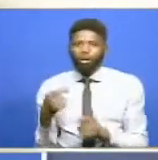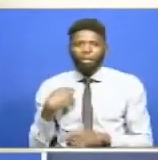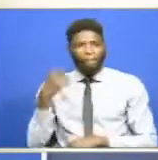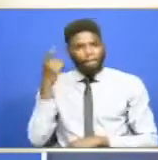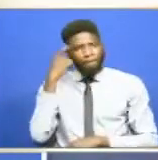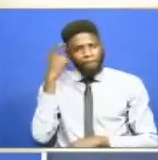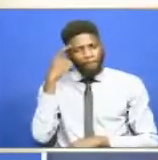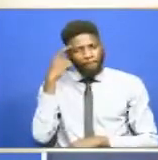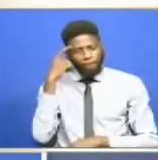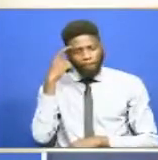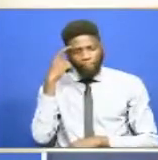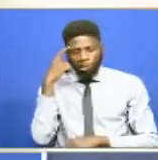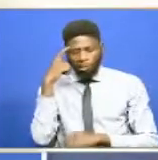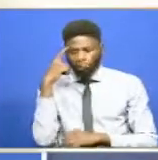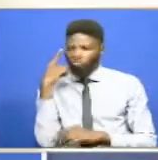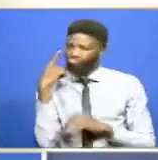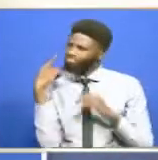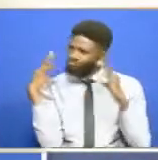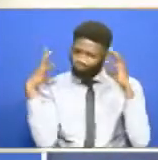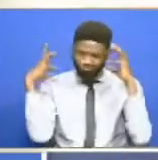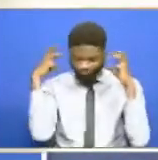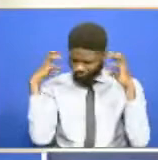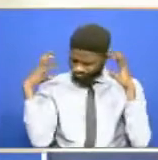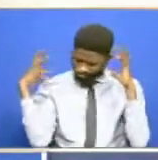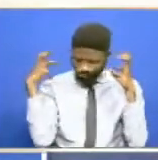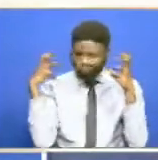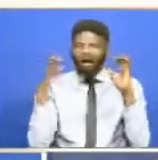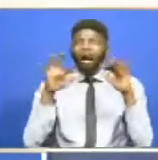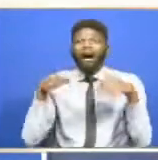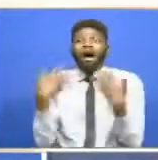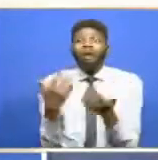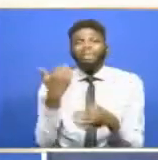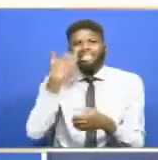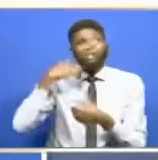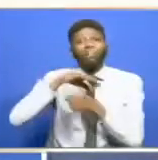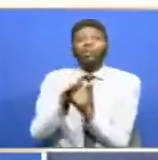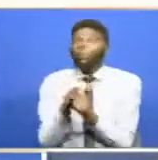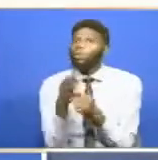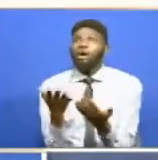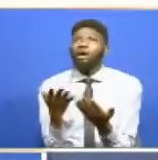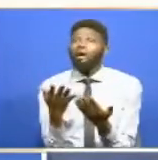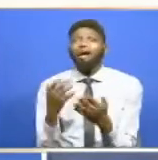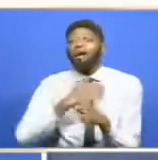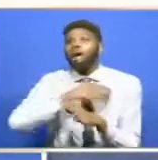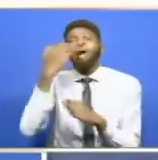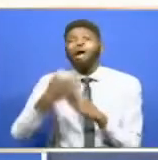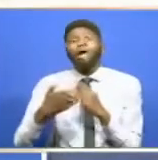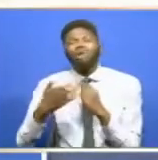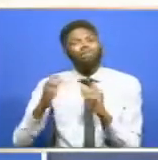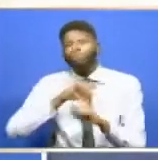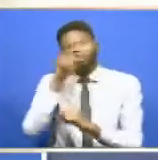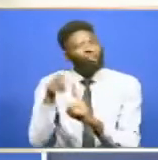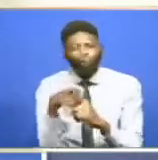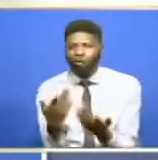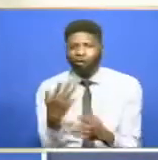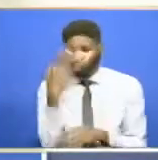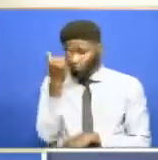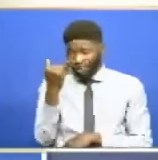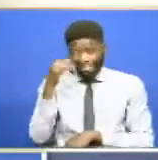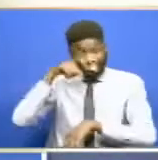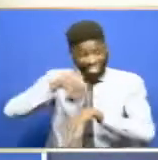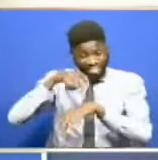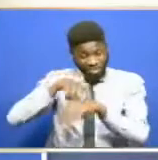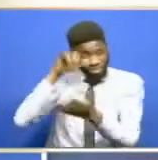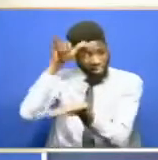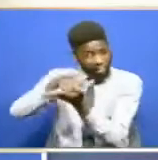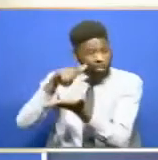mindset and thought, how will the COVID, at what time will it end? Because during that